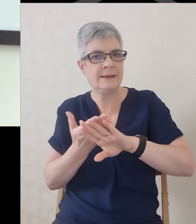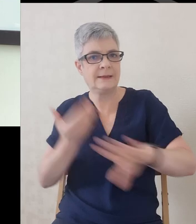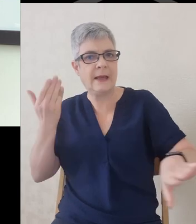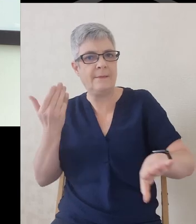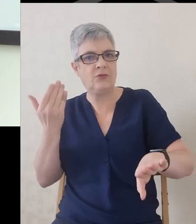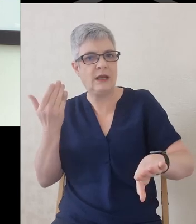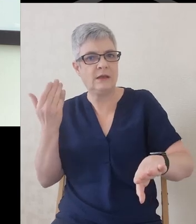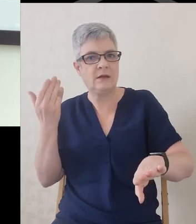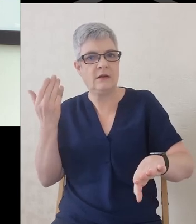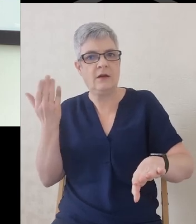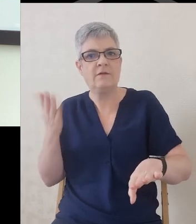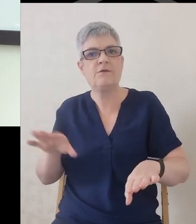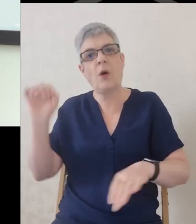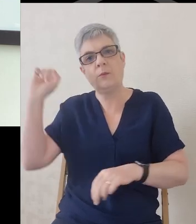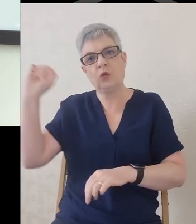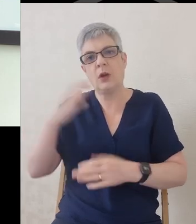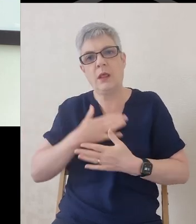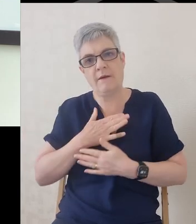your love.